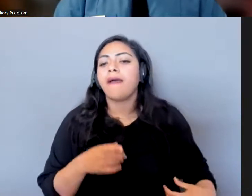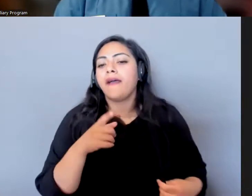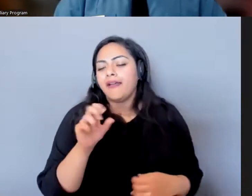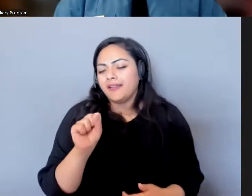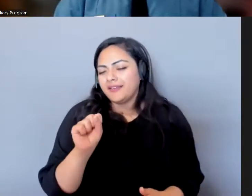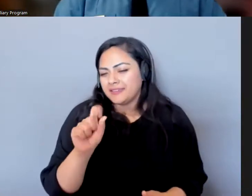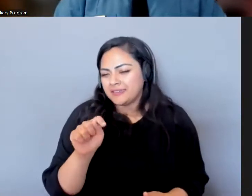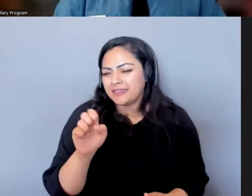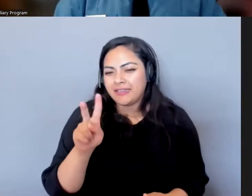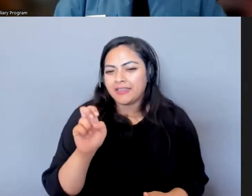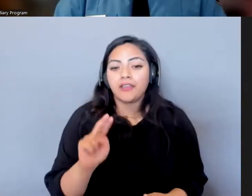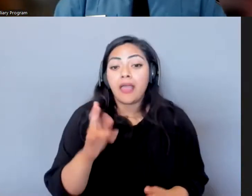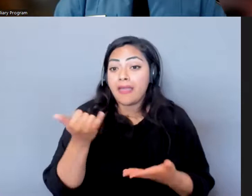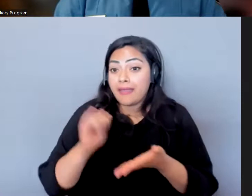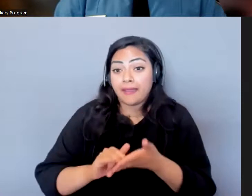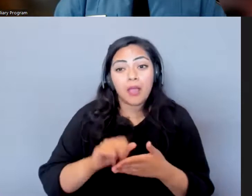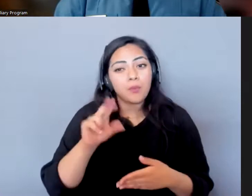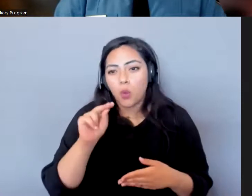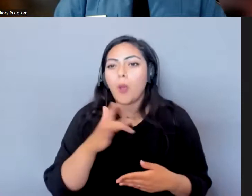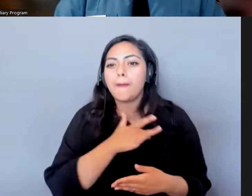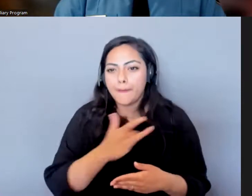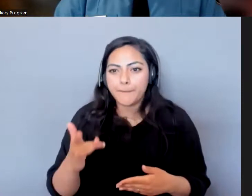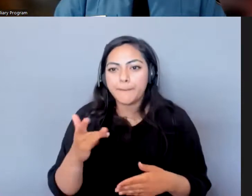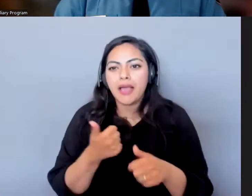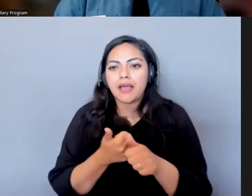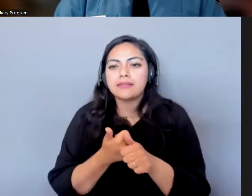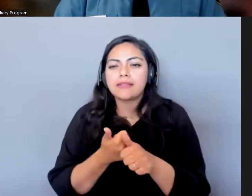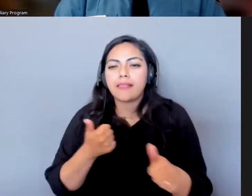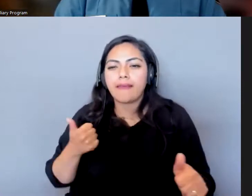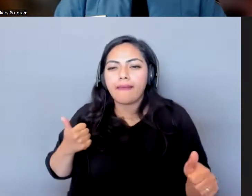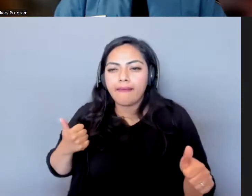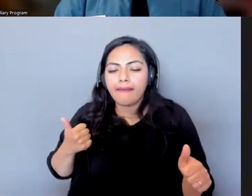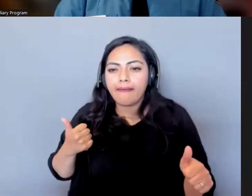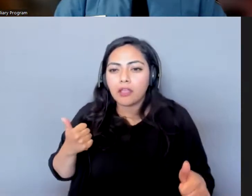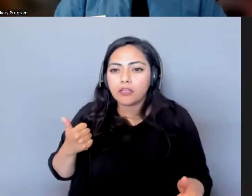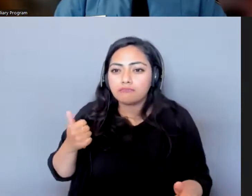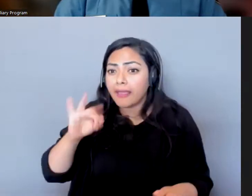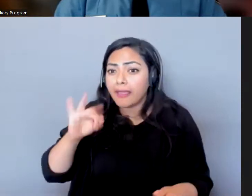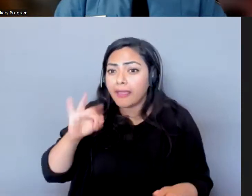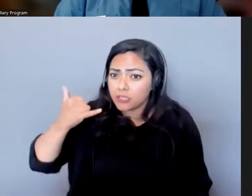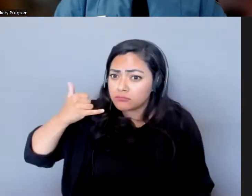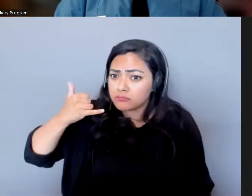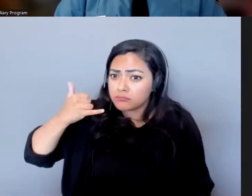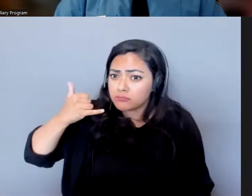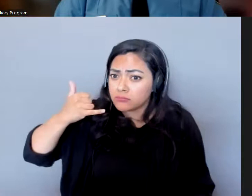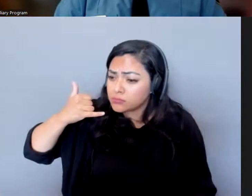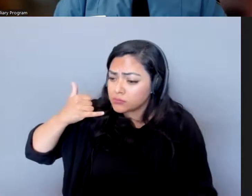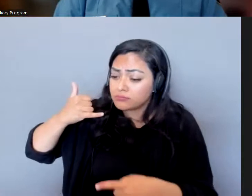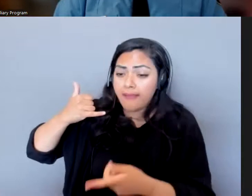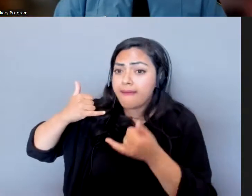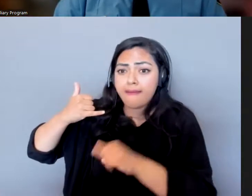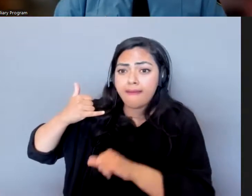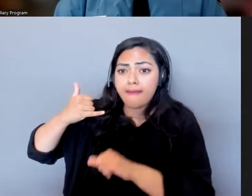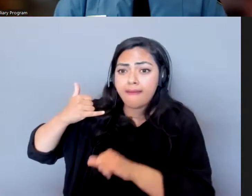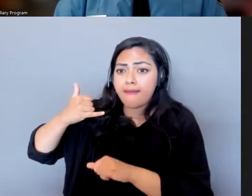has like a delay on it until the voice comes on. In a lot of cases, I don't know about the one that just hangs up. No, I don't know